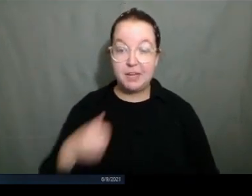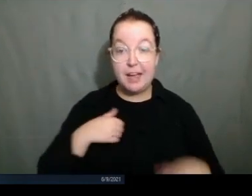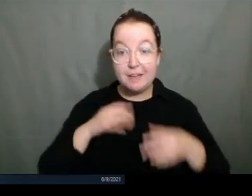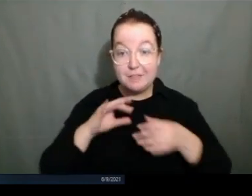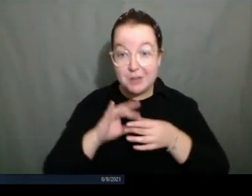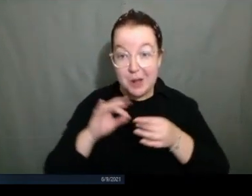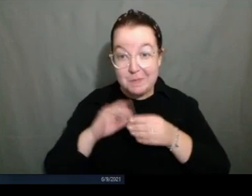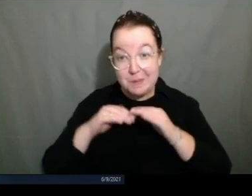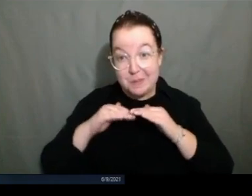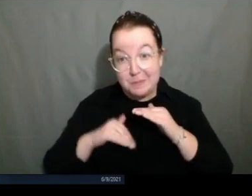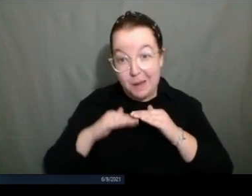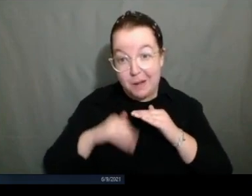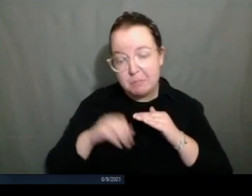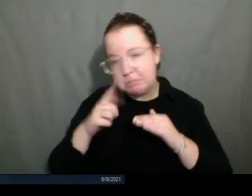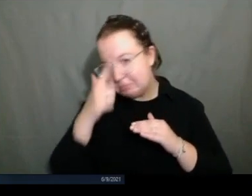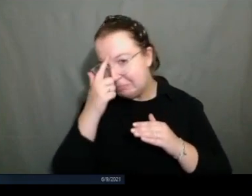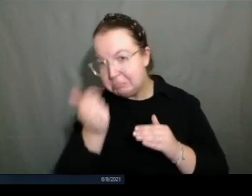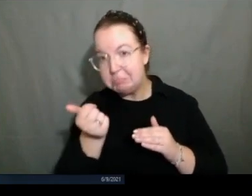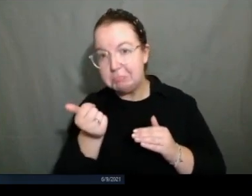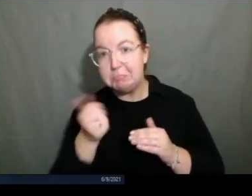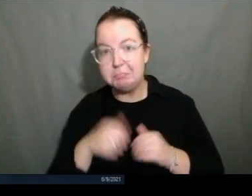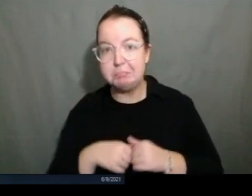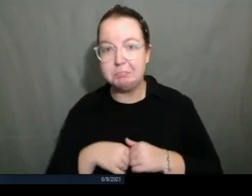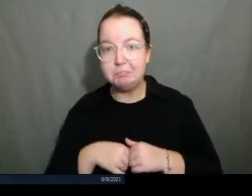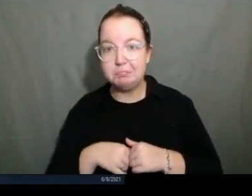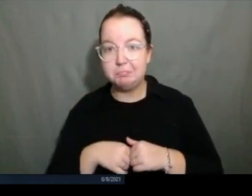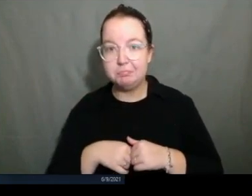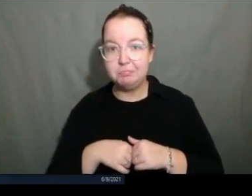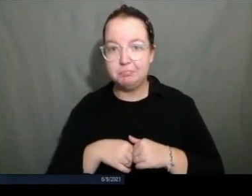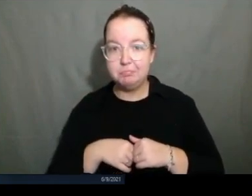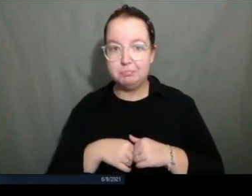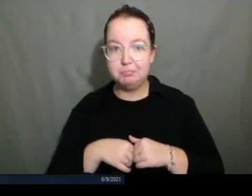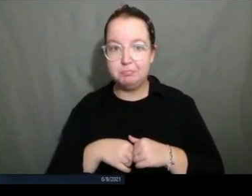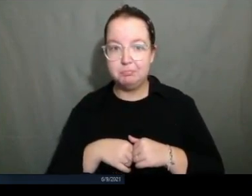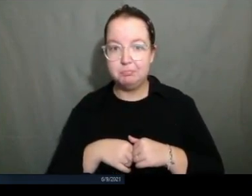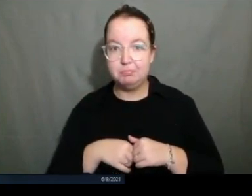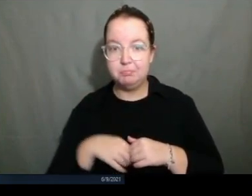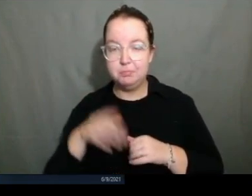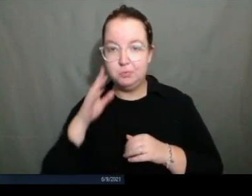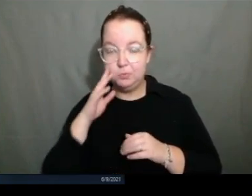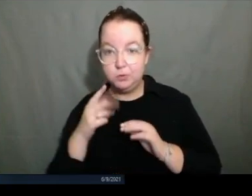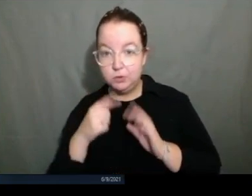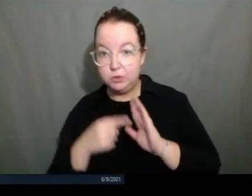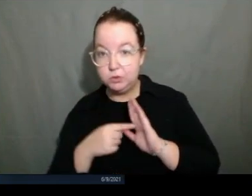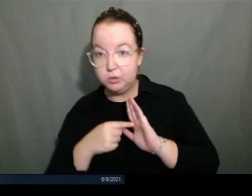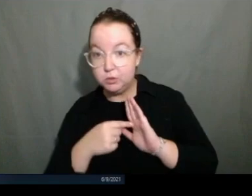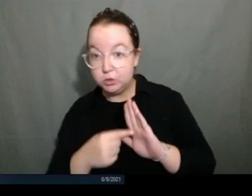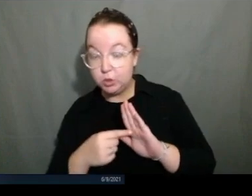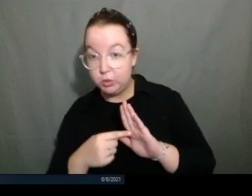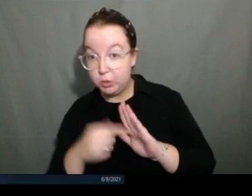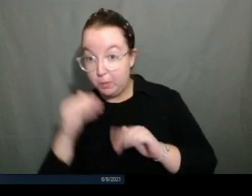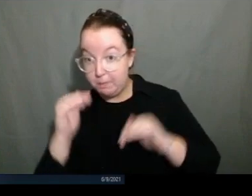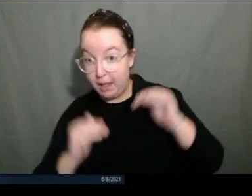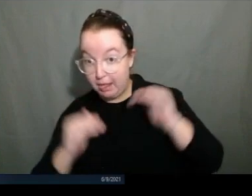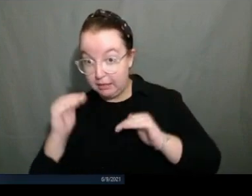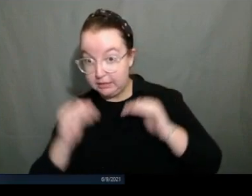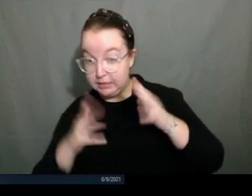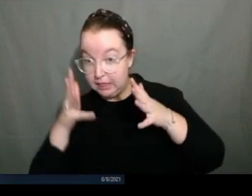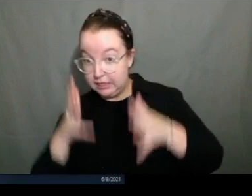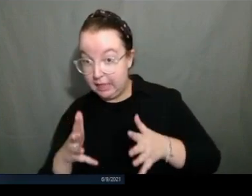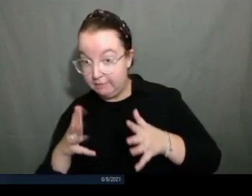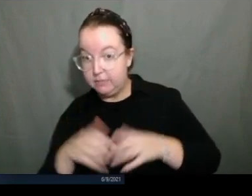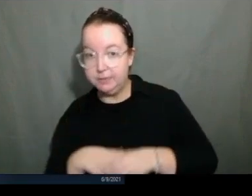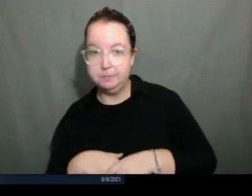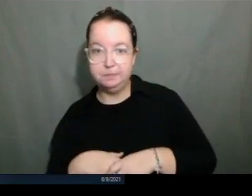down at the bottom if you'd like, and then it will show you your projected balance as of the date that you're requesting off. Once